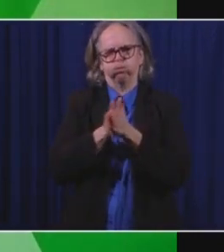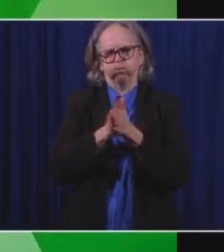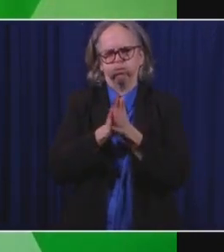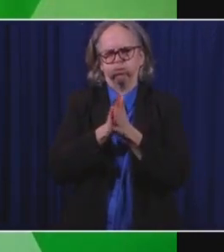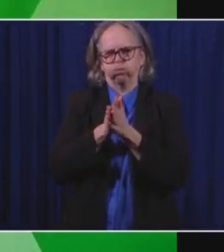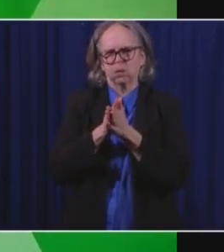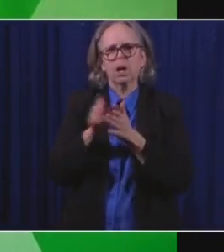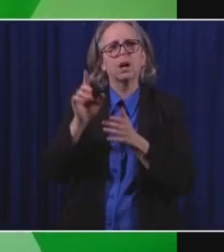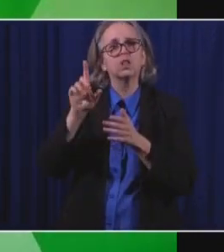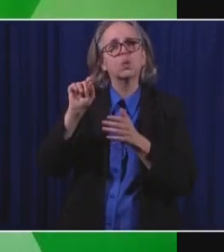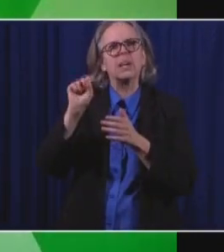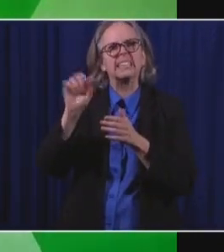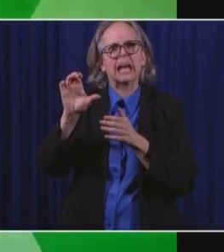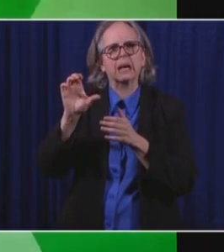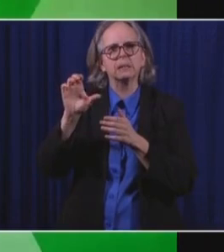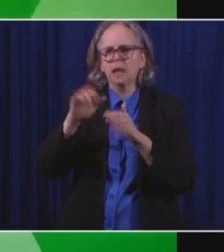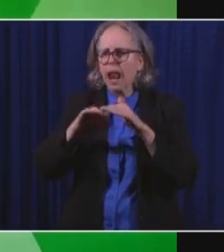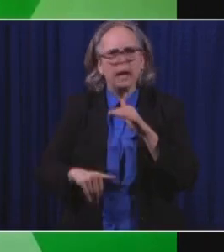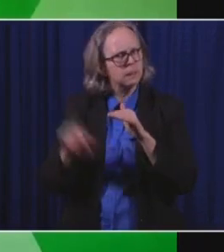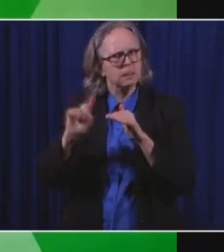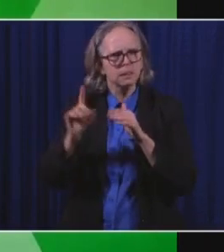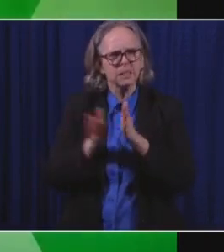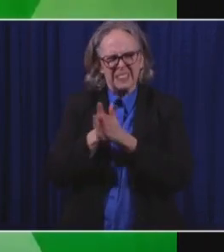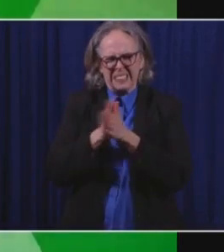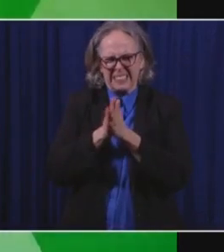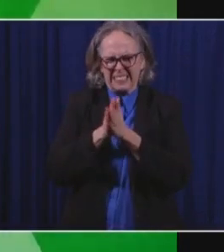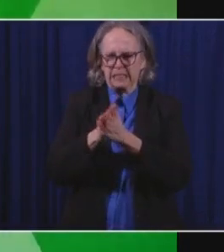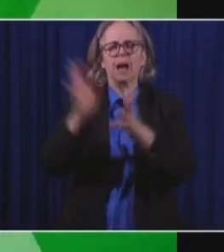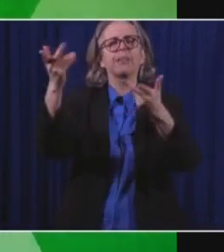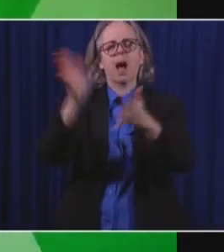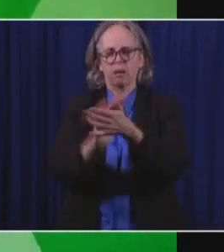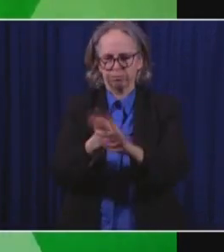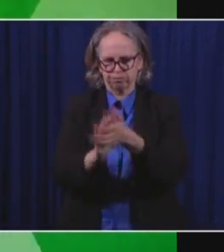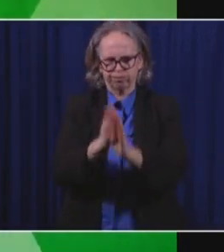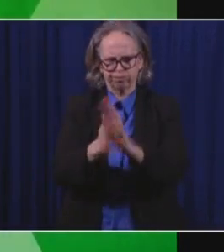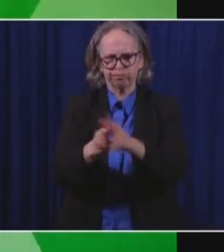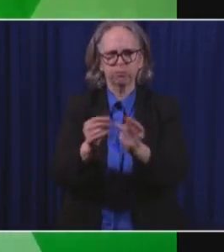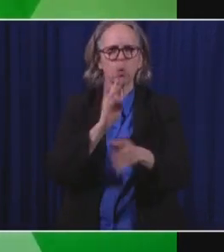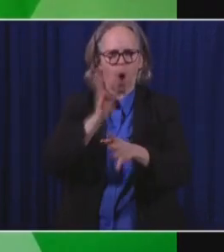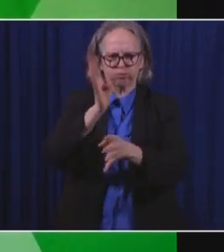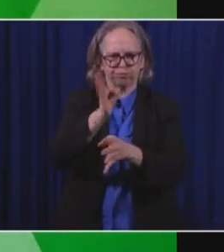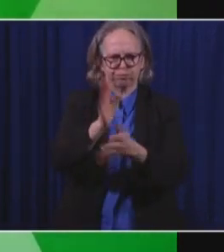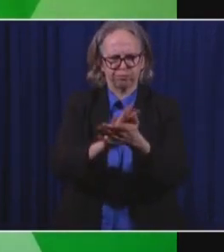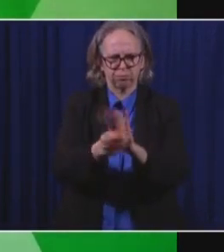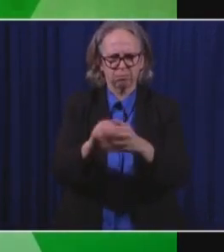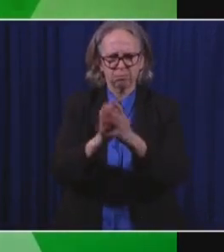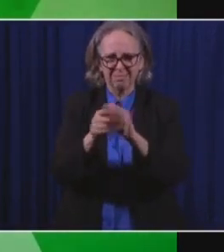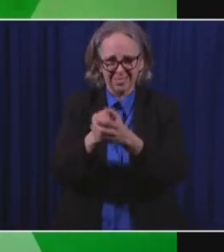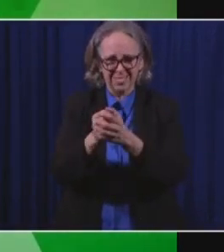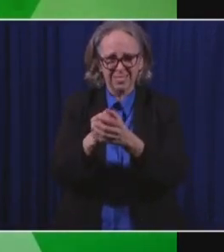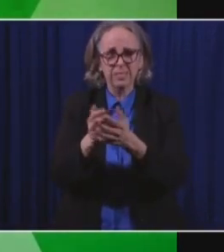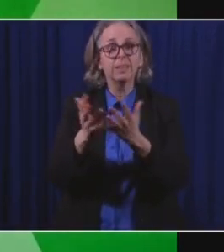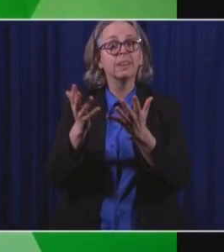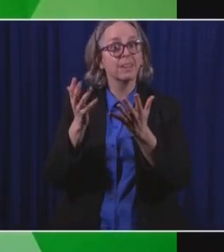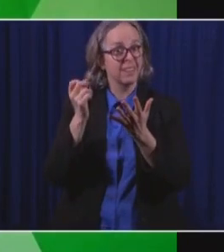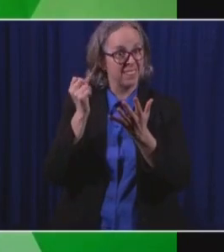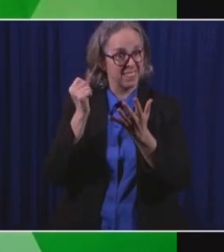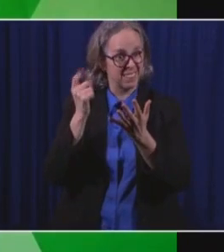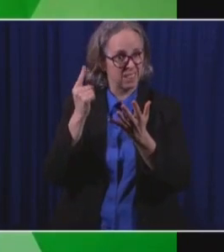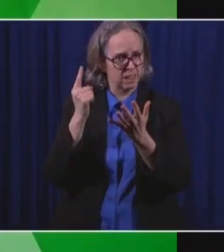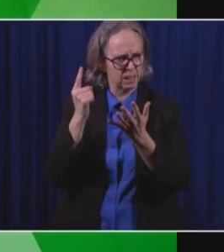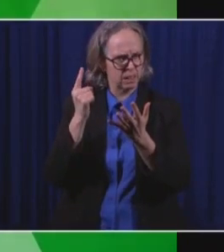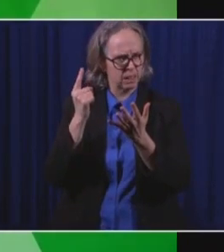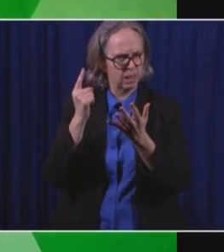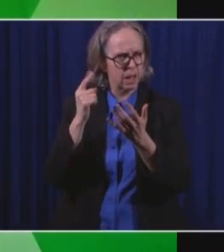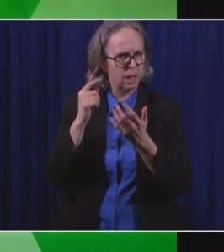all the germs off and then rinse them clean. When you wash your hands after you've touched anything